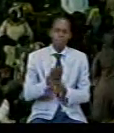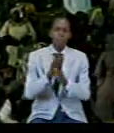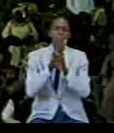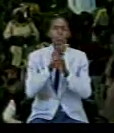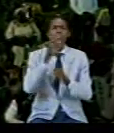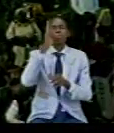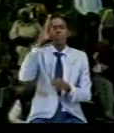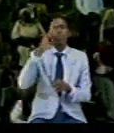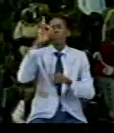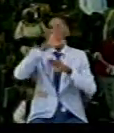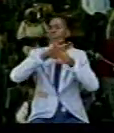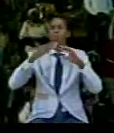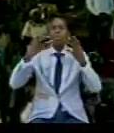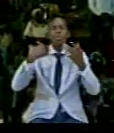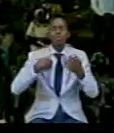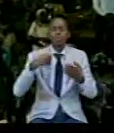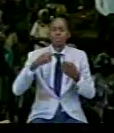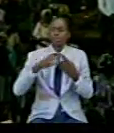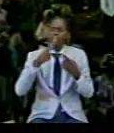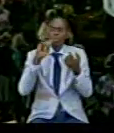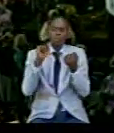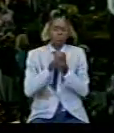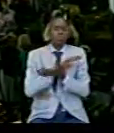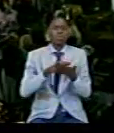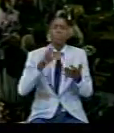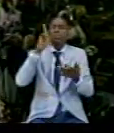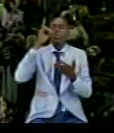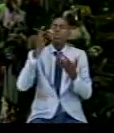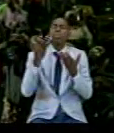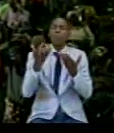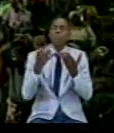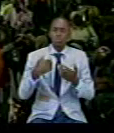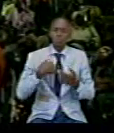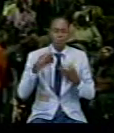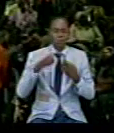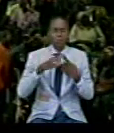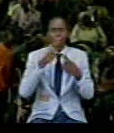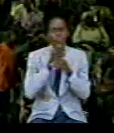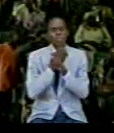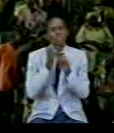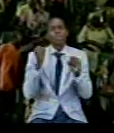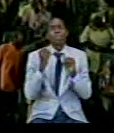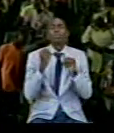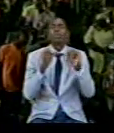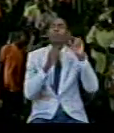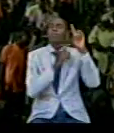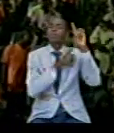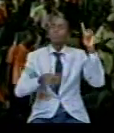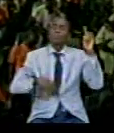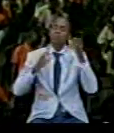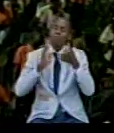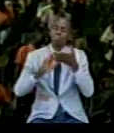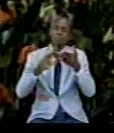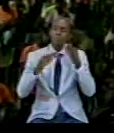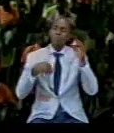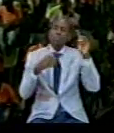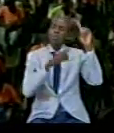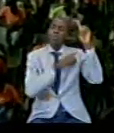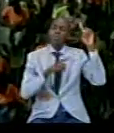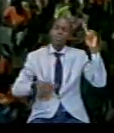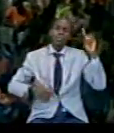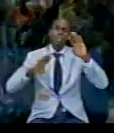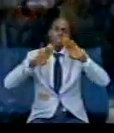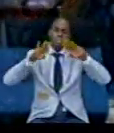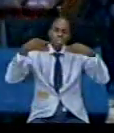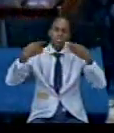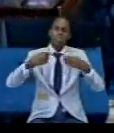to perish. You want me to be saved. Forgive me, Lord, and grant me your grace